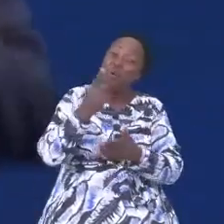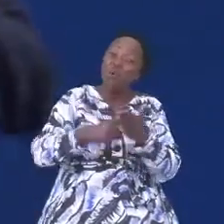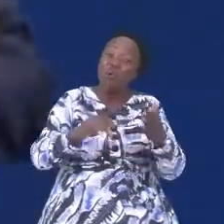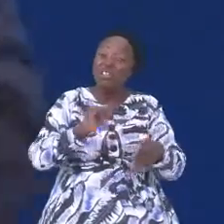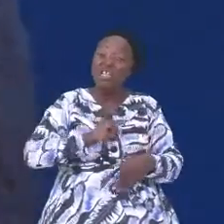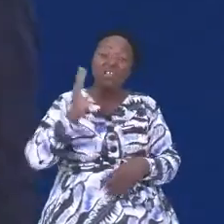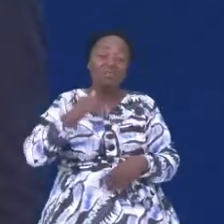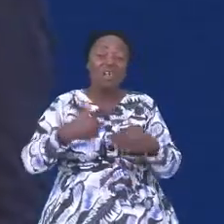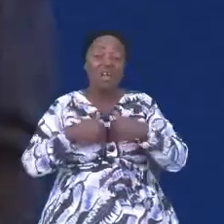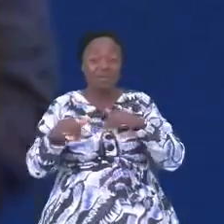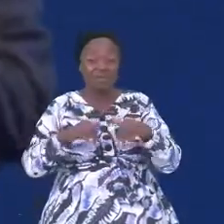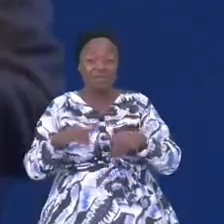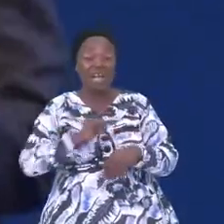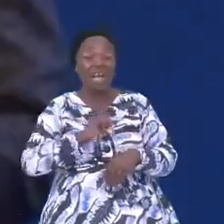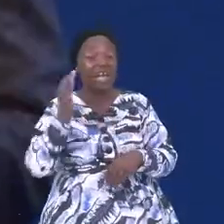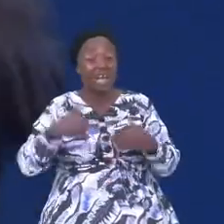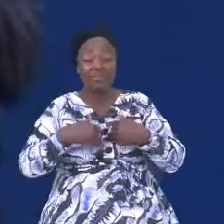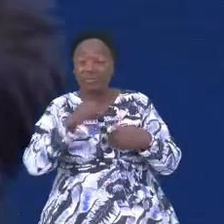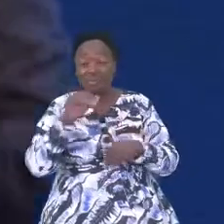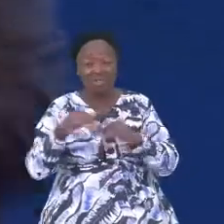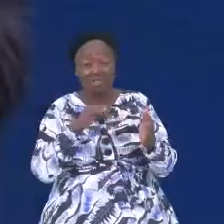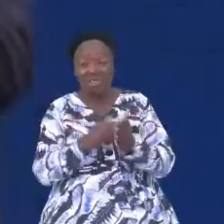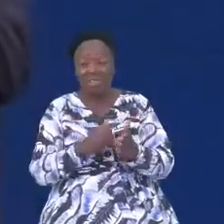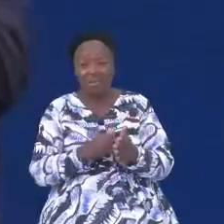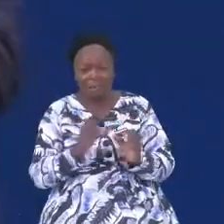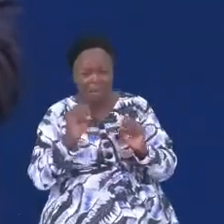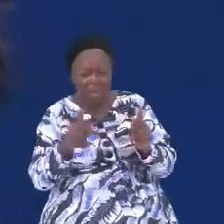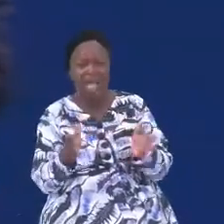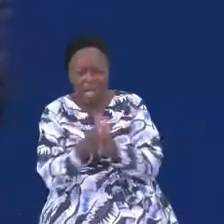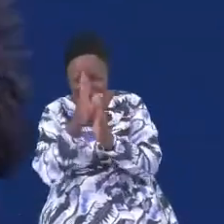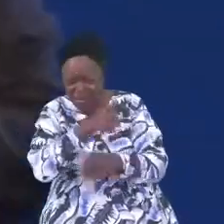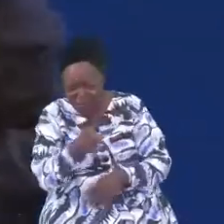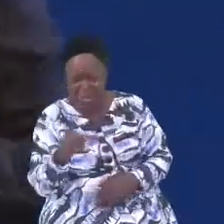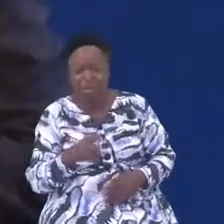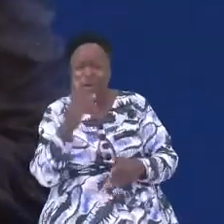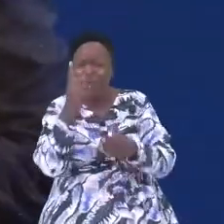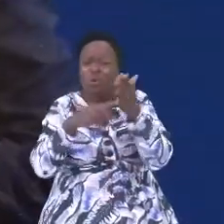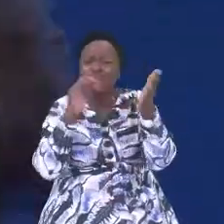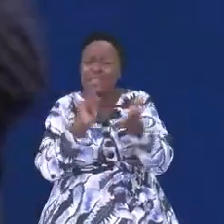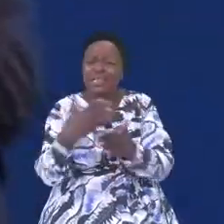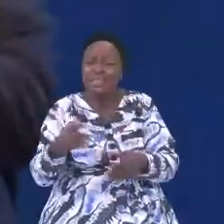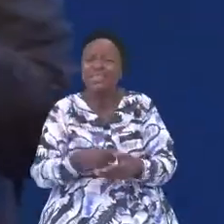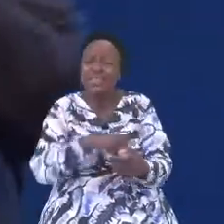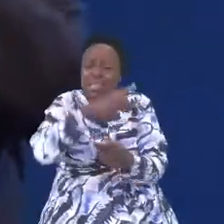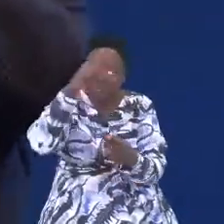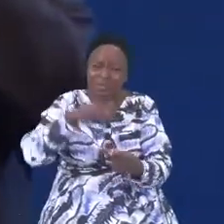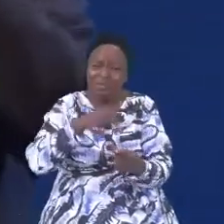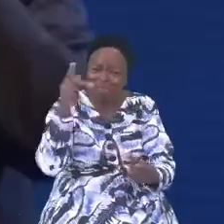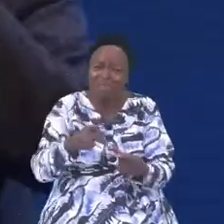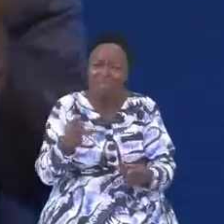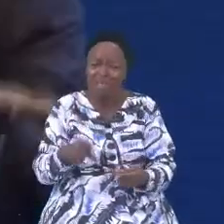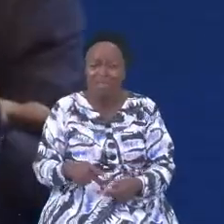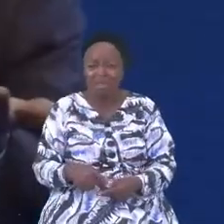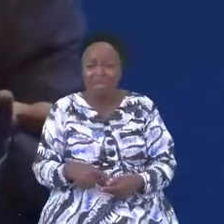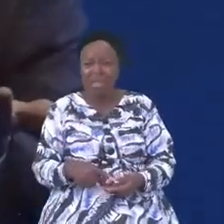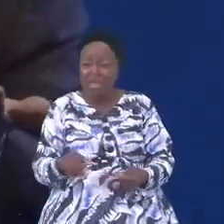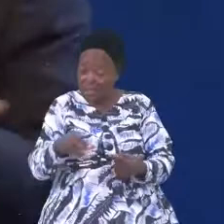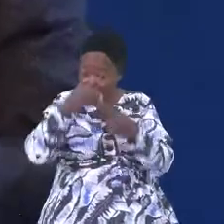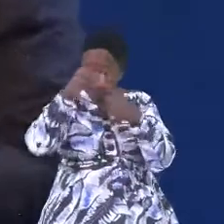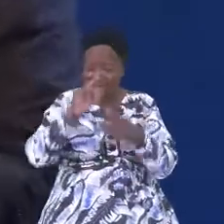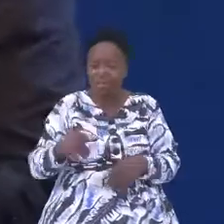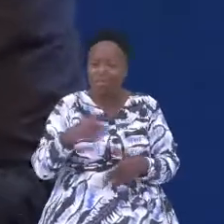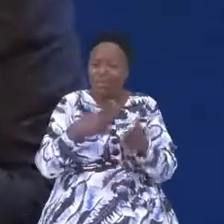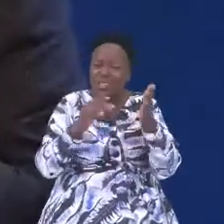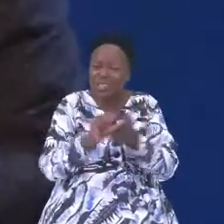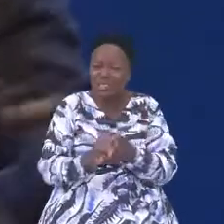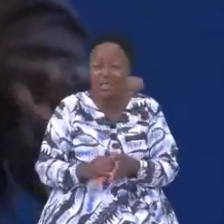done, I've not done. Okay, ask them, what is it in particular? Well, that's what they tell us to say